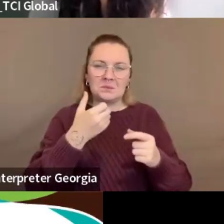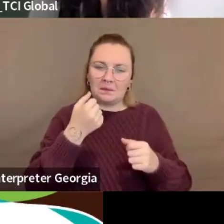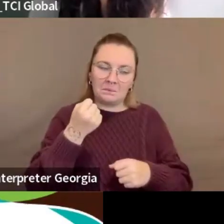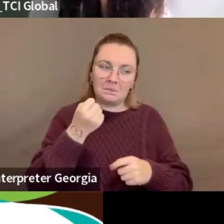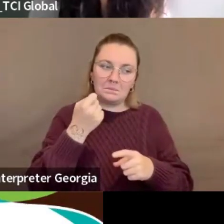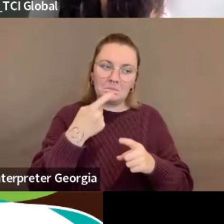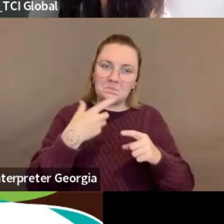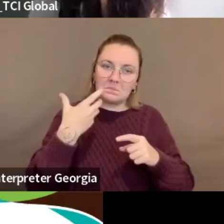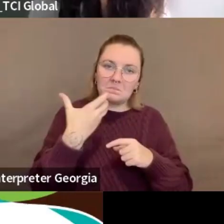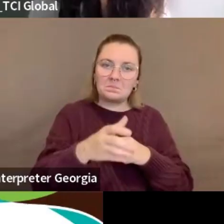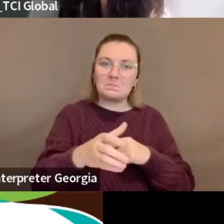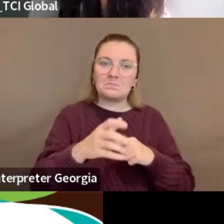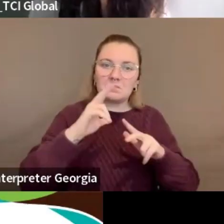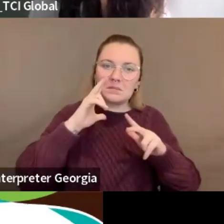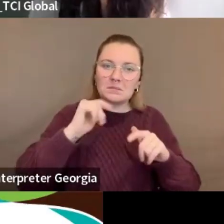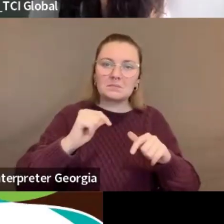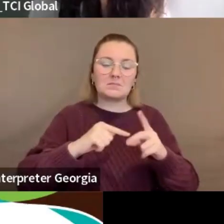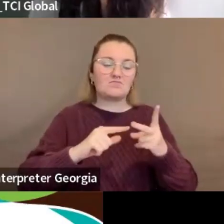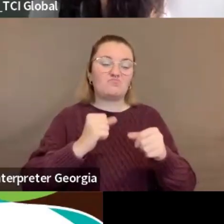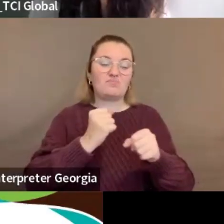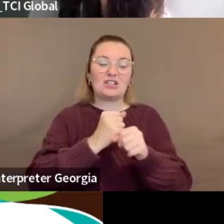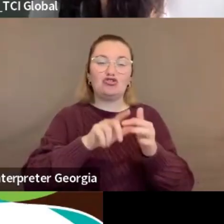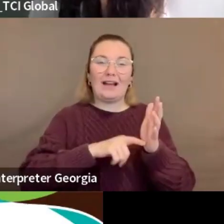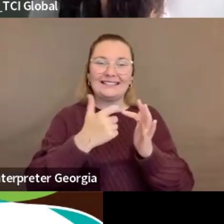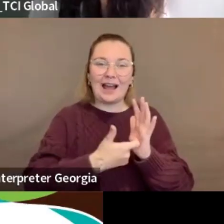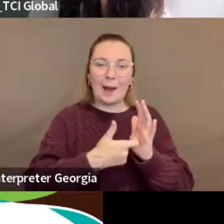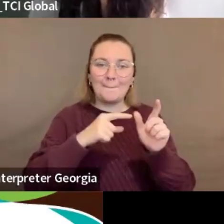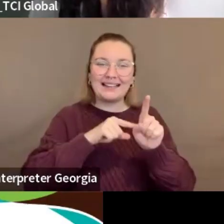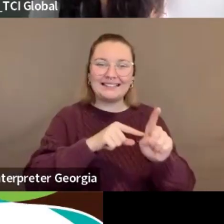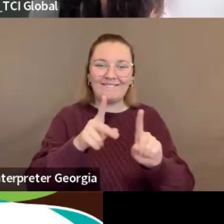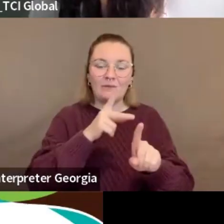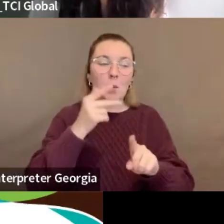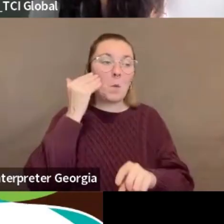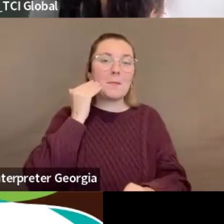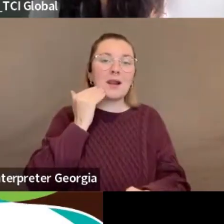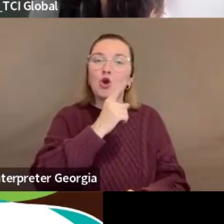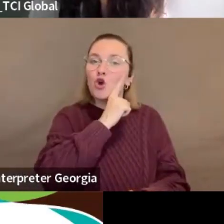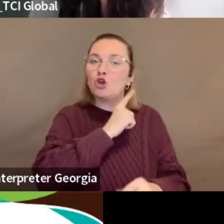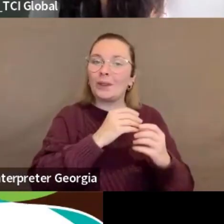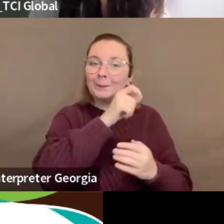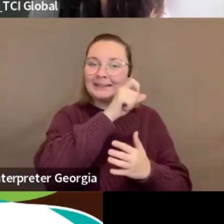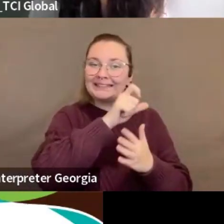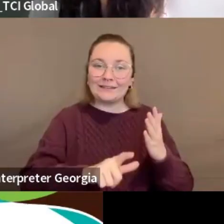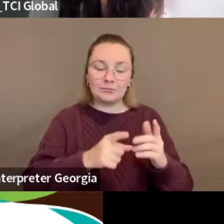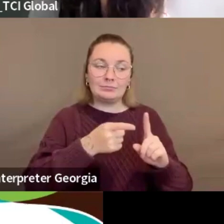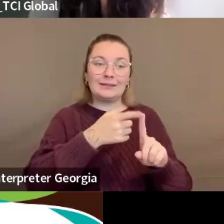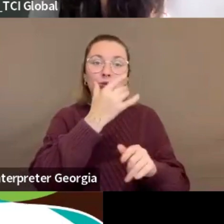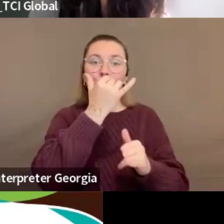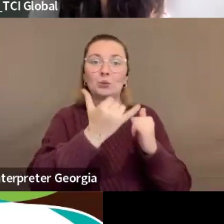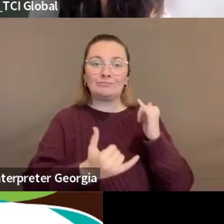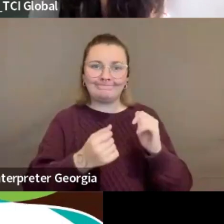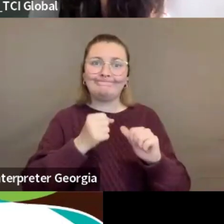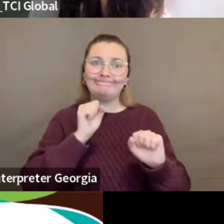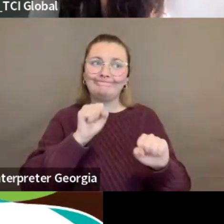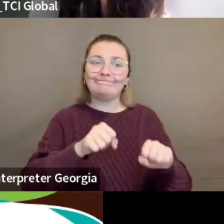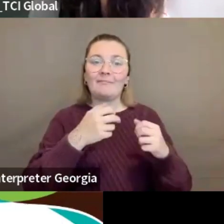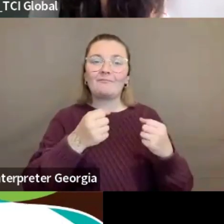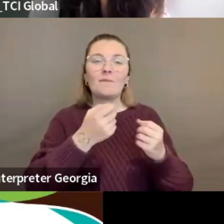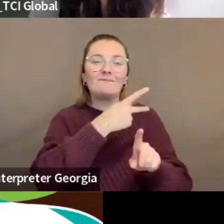treatment. Gender-based violence, where women and girls with disabilities are particularly exposed to violence,